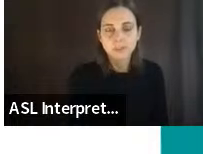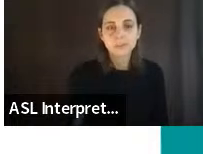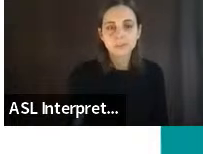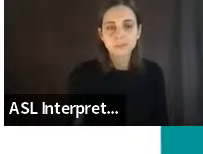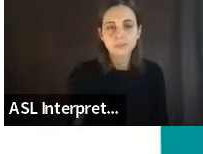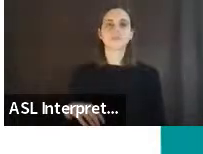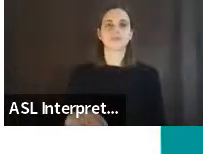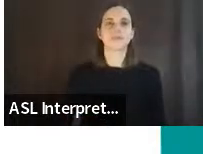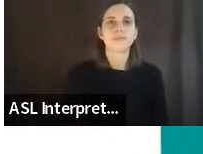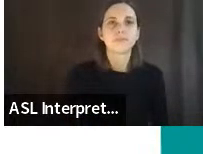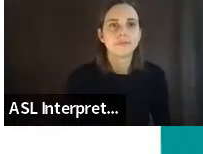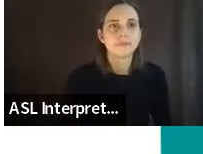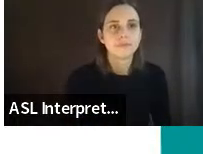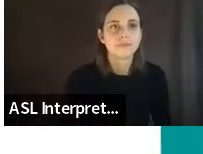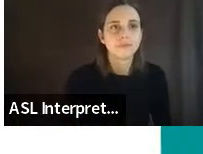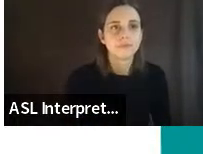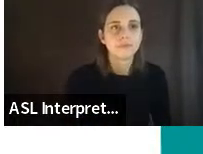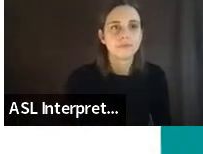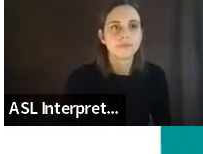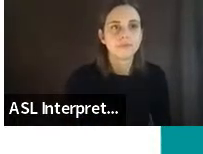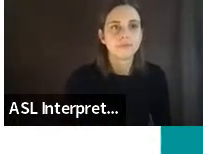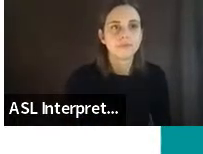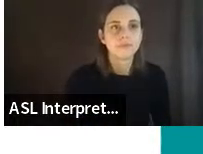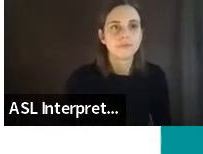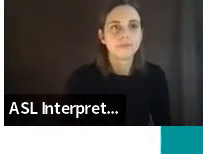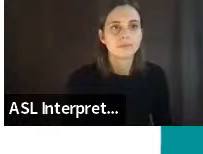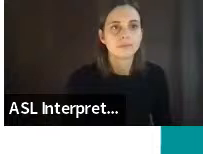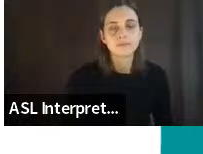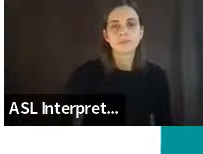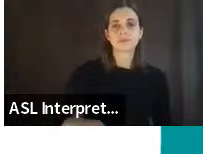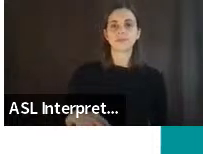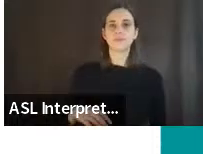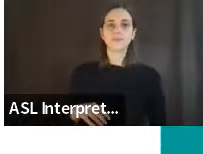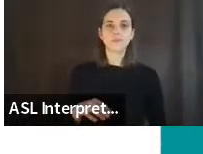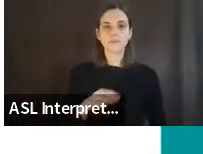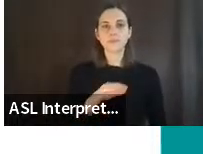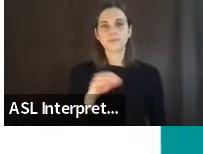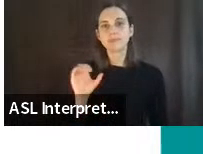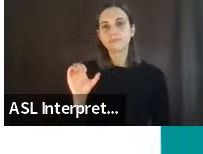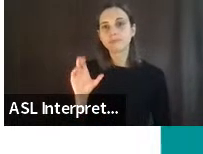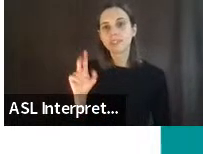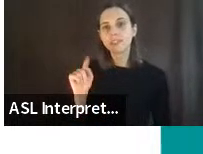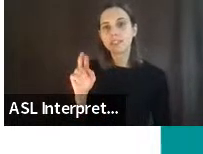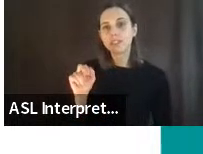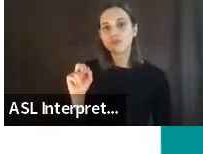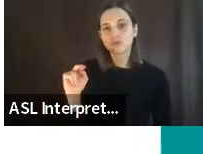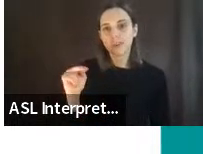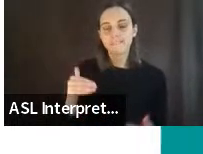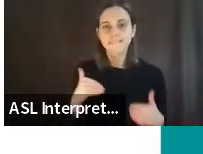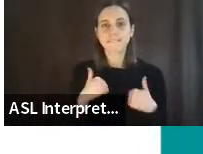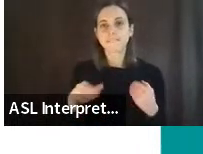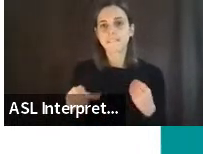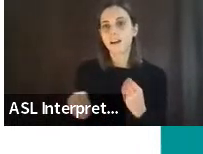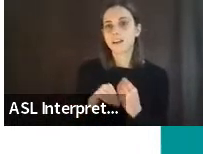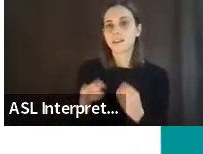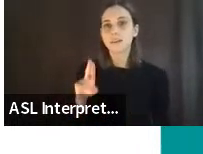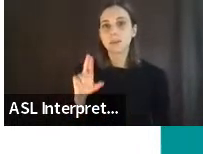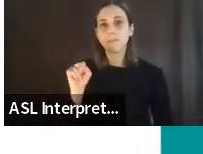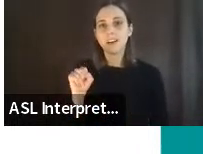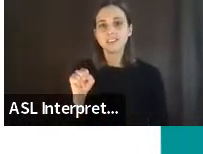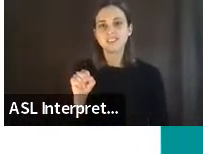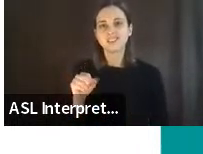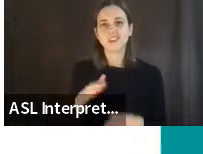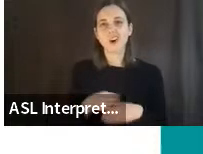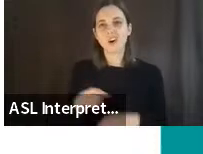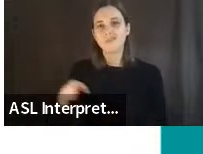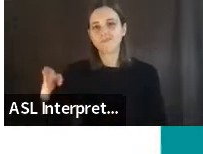same backups as vehicles are, so that same 10 hours congestion. C-Tran has added some bus on shoulder systems north